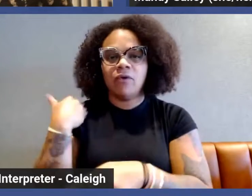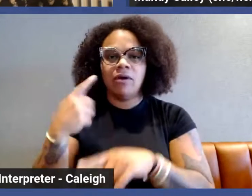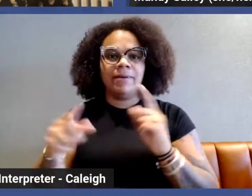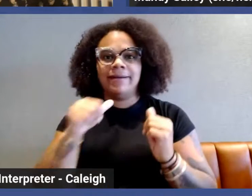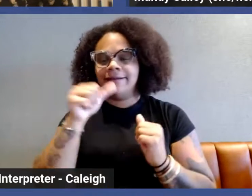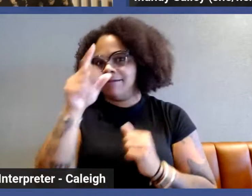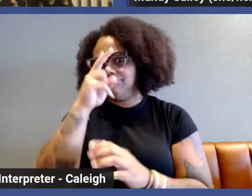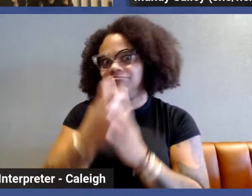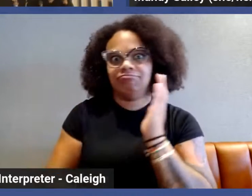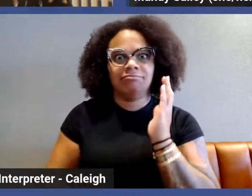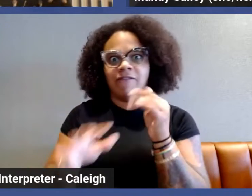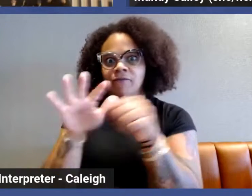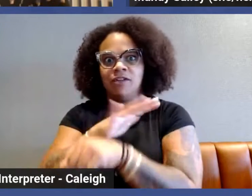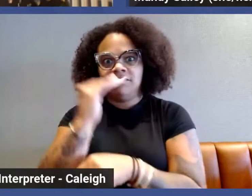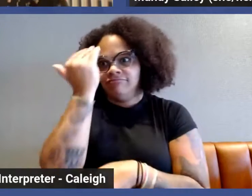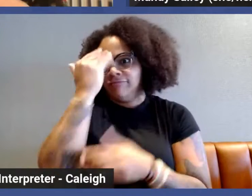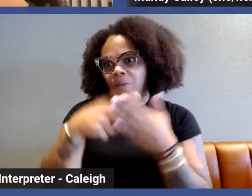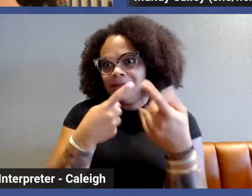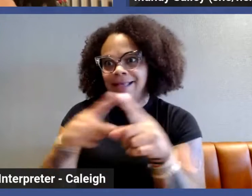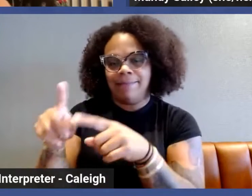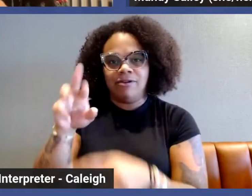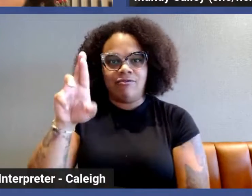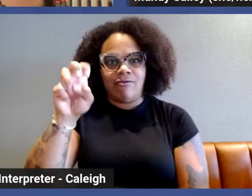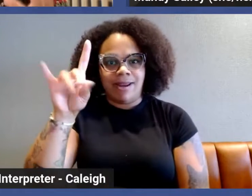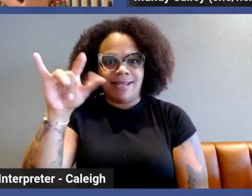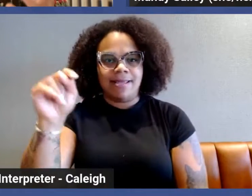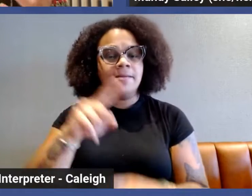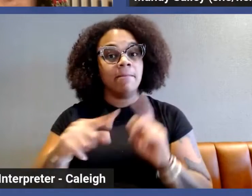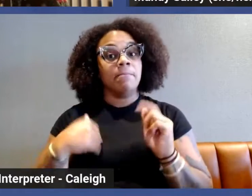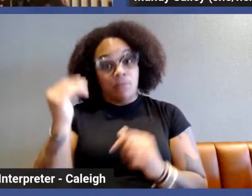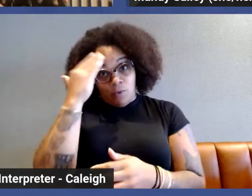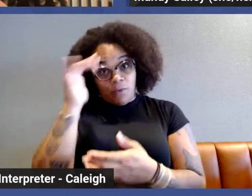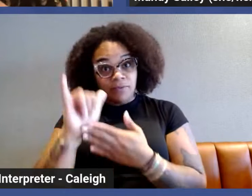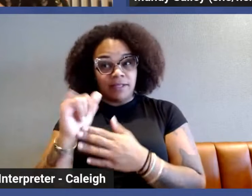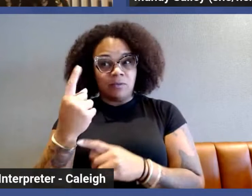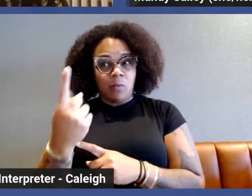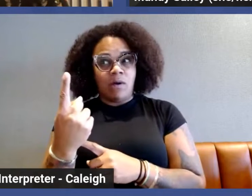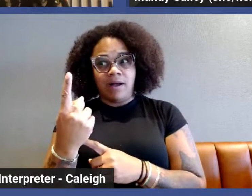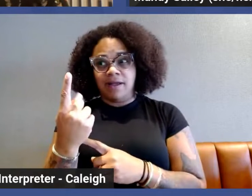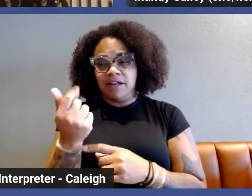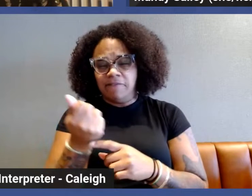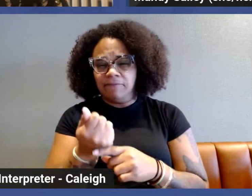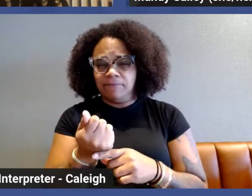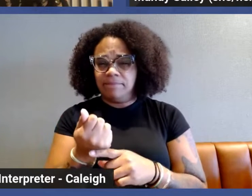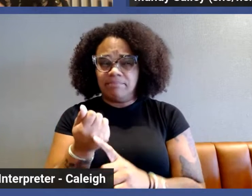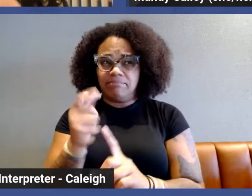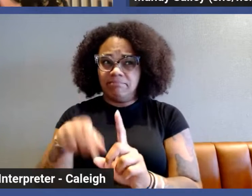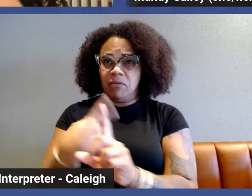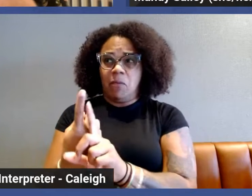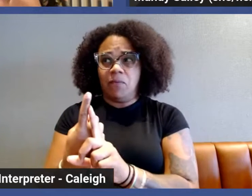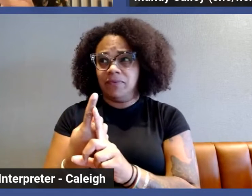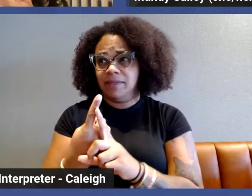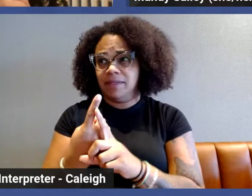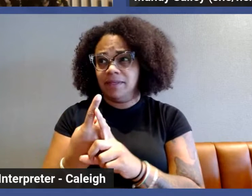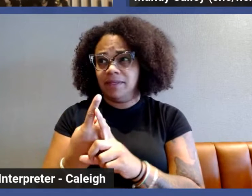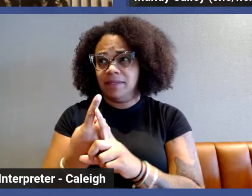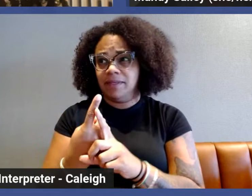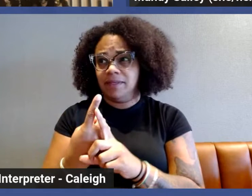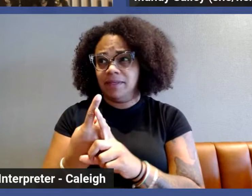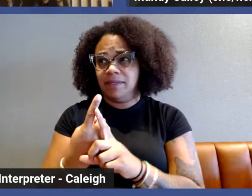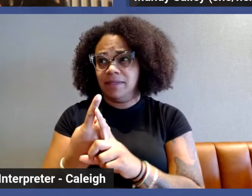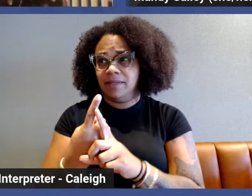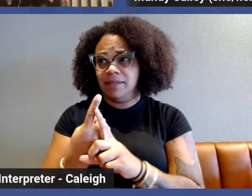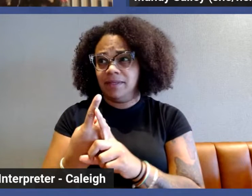on Reddit, except that it is one of the only social media platforms that allows any kind of not safe for